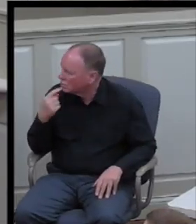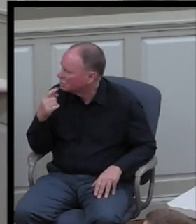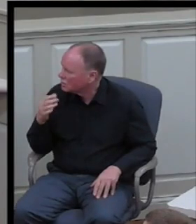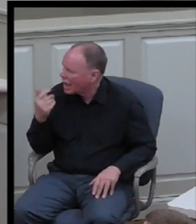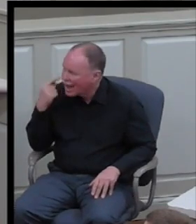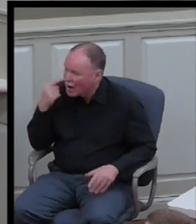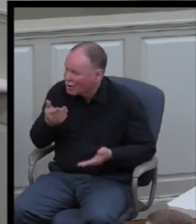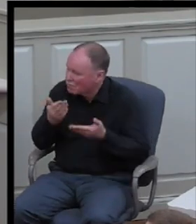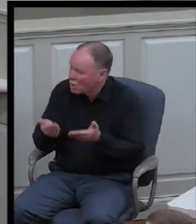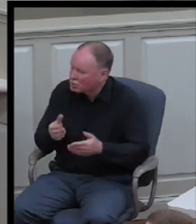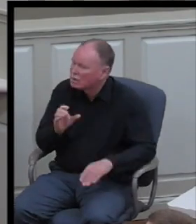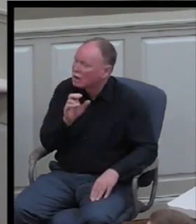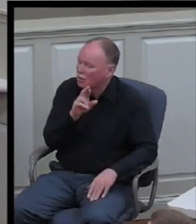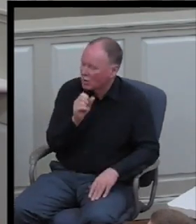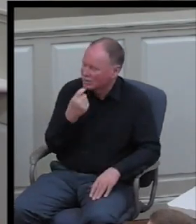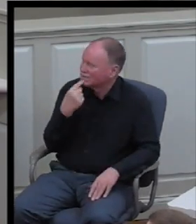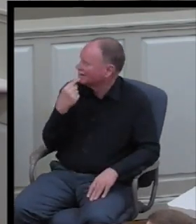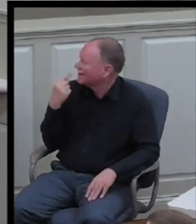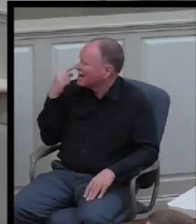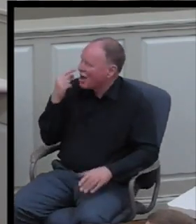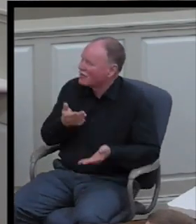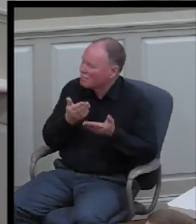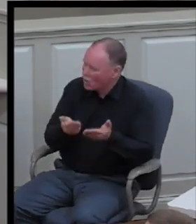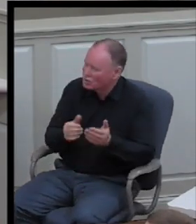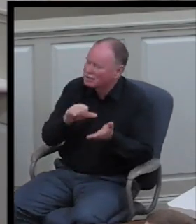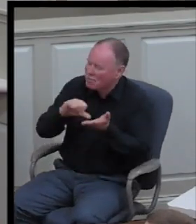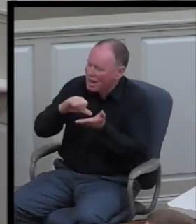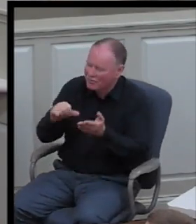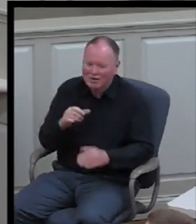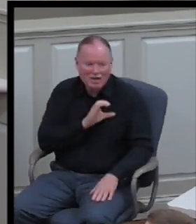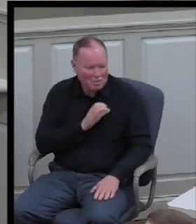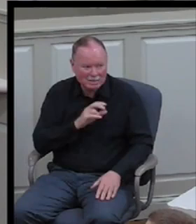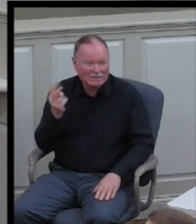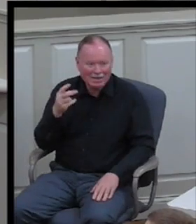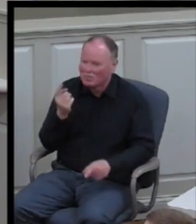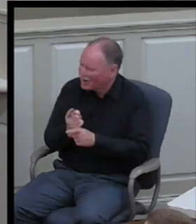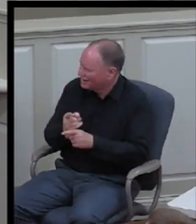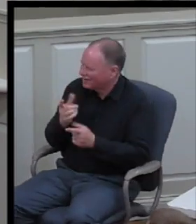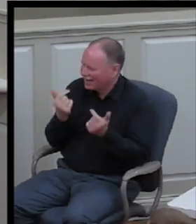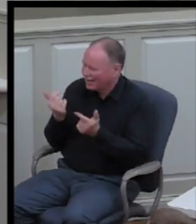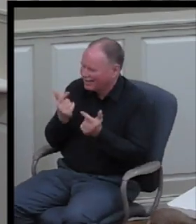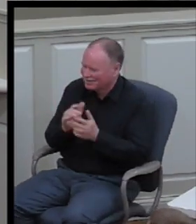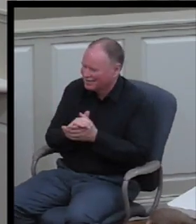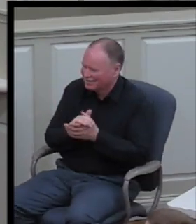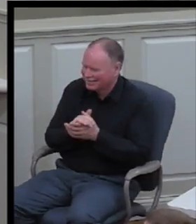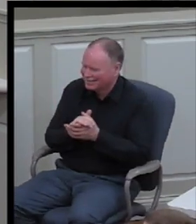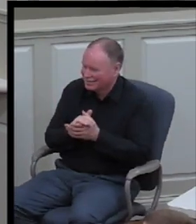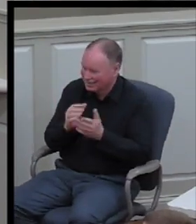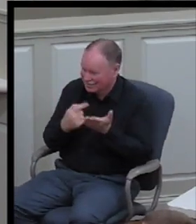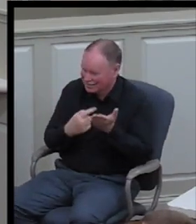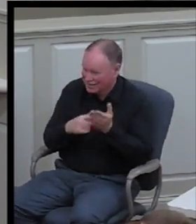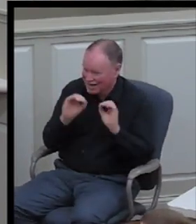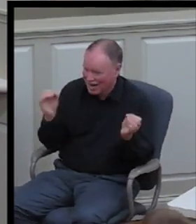hear a motion from Commissioner Sears and a second by Commissioner Cottle. That's exactly what you heard. Any further discussion?